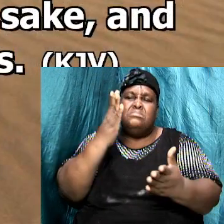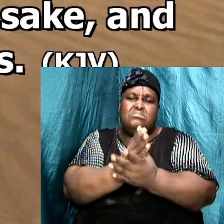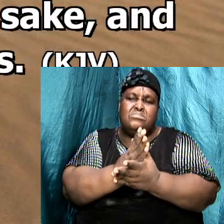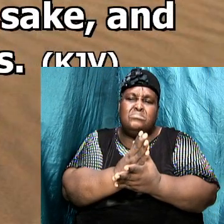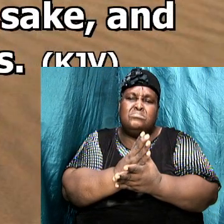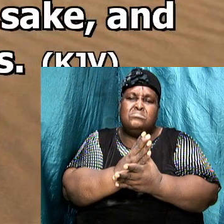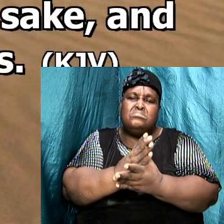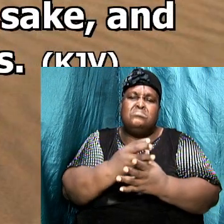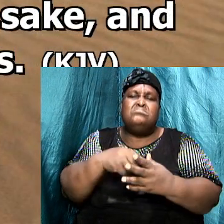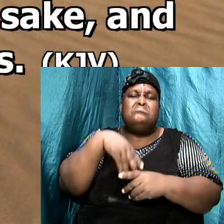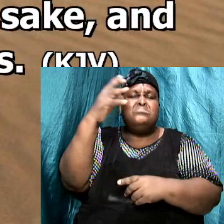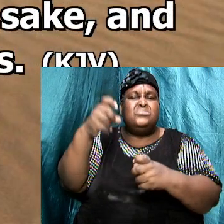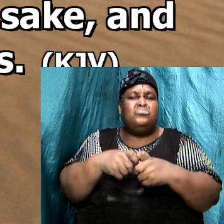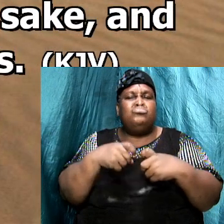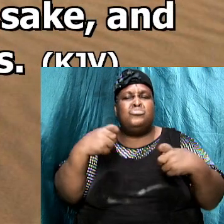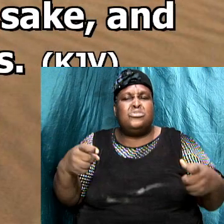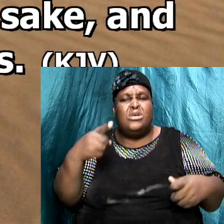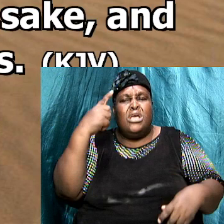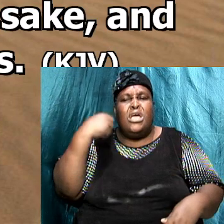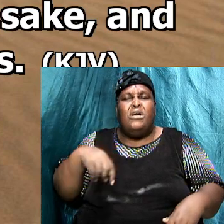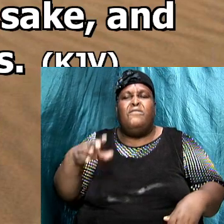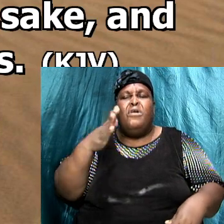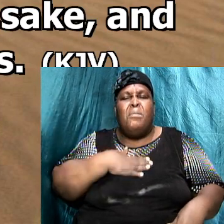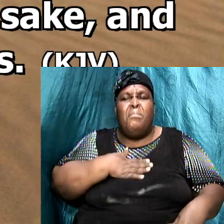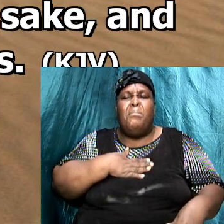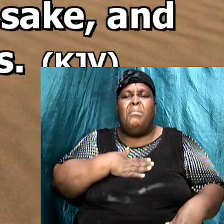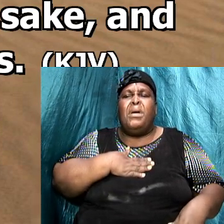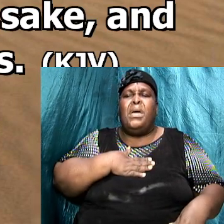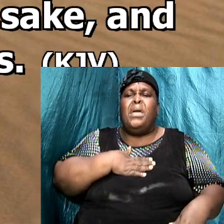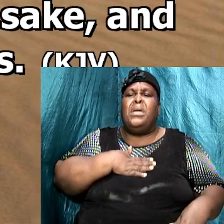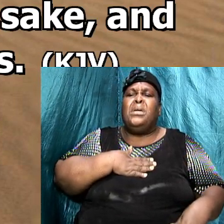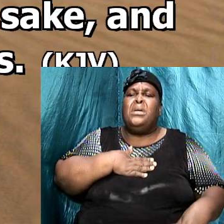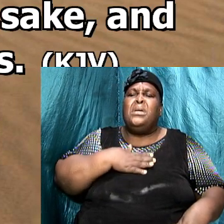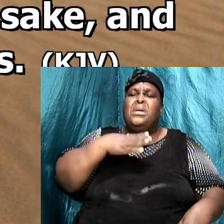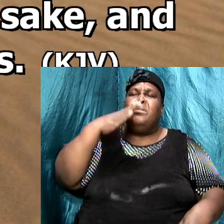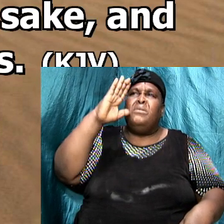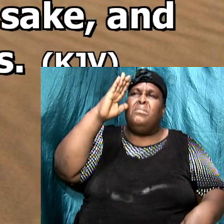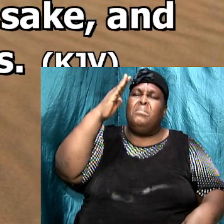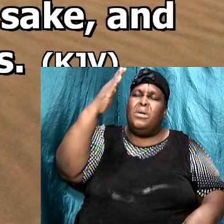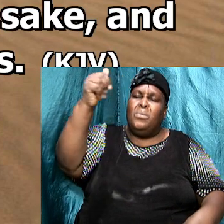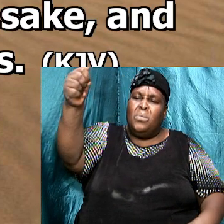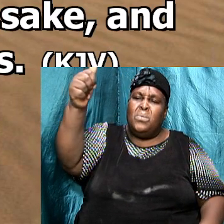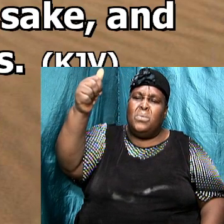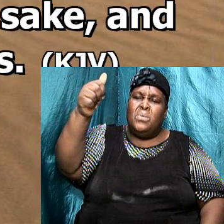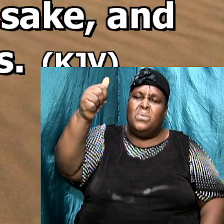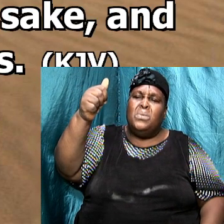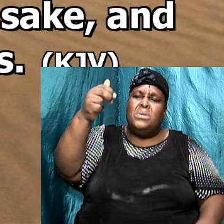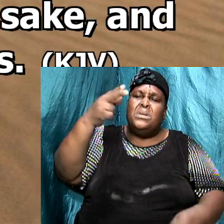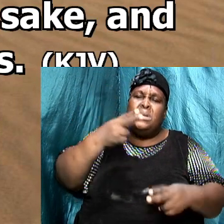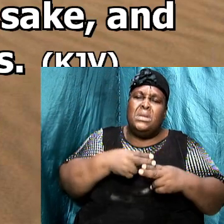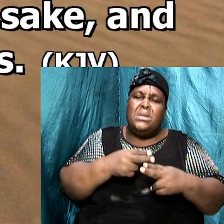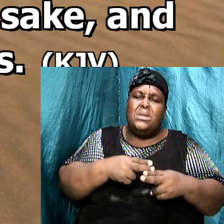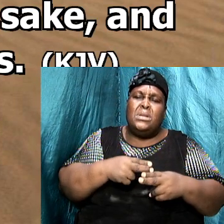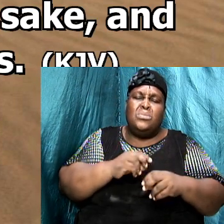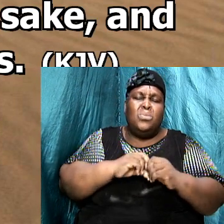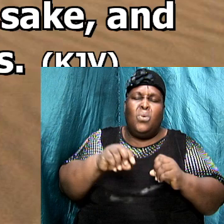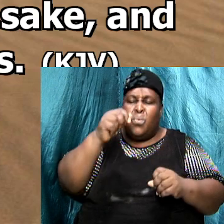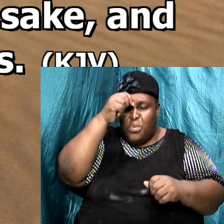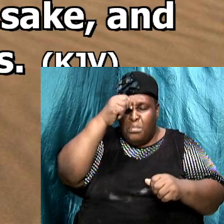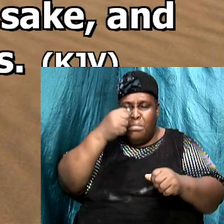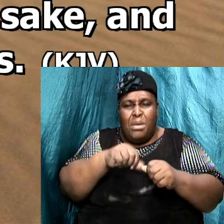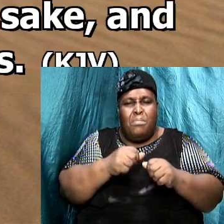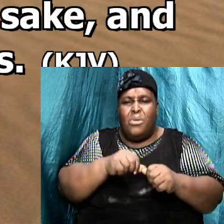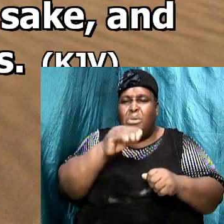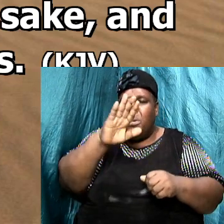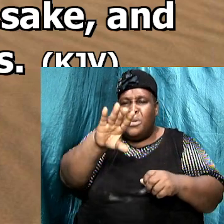transgression for mine own sake, and will not remember thy sins. So look